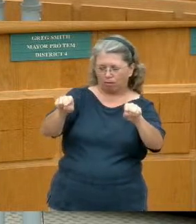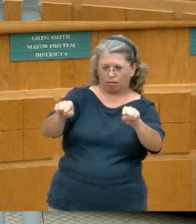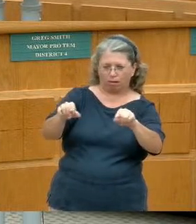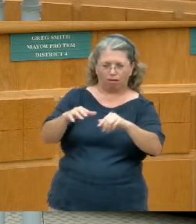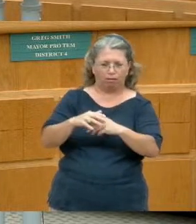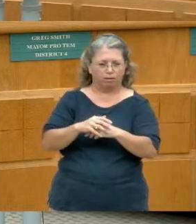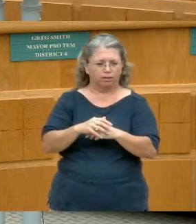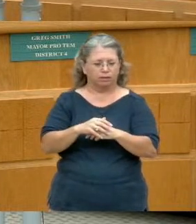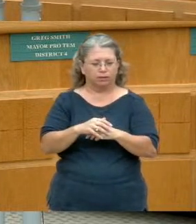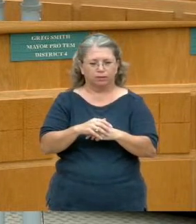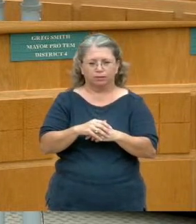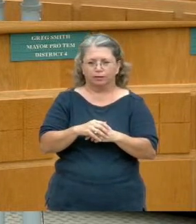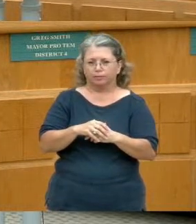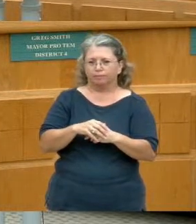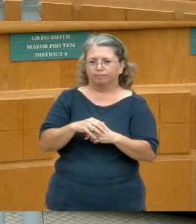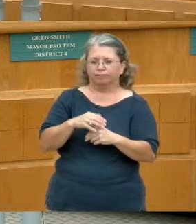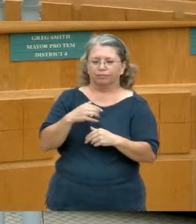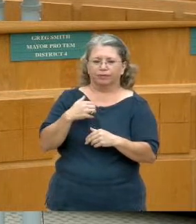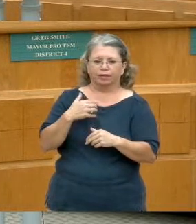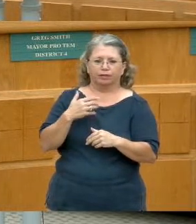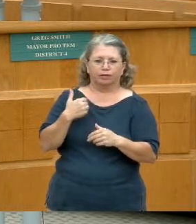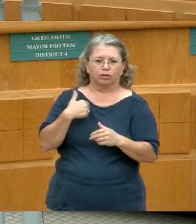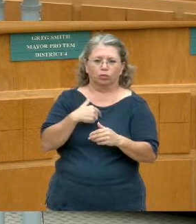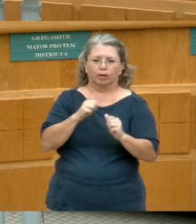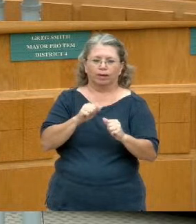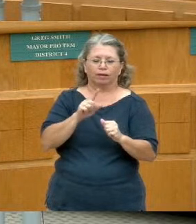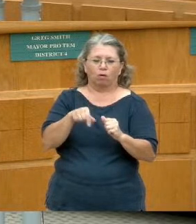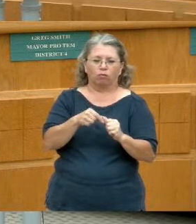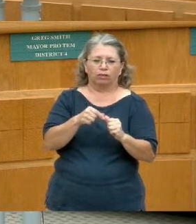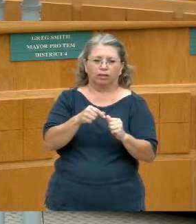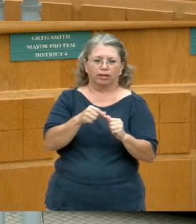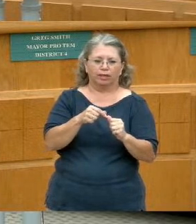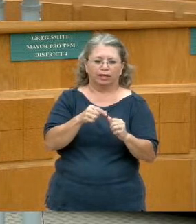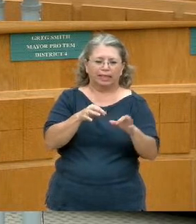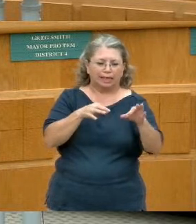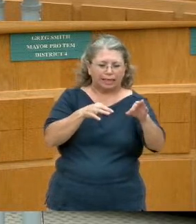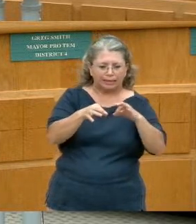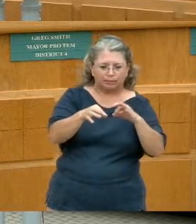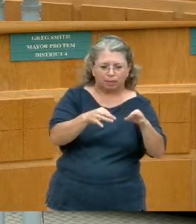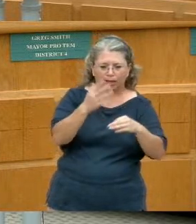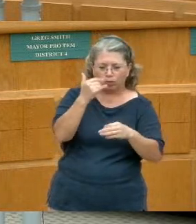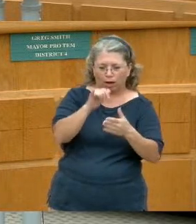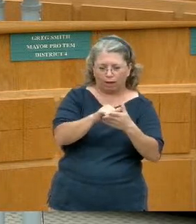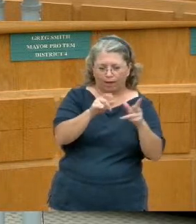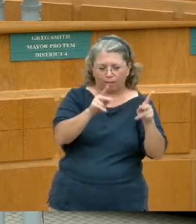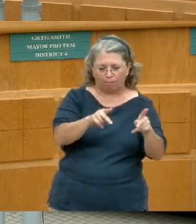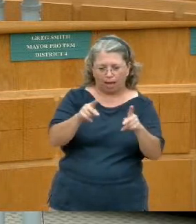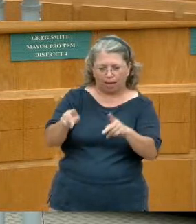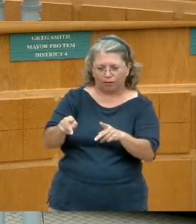a certain proportion, if any, to the explanation of the pattern to